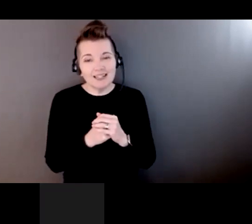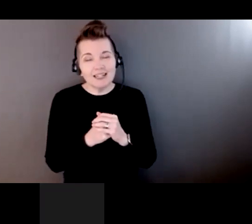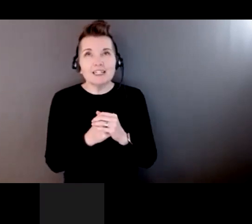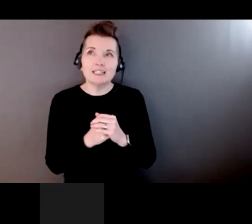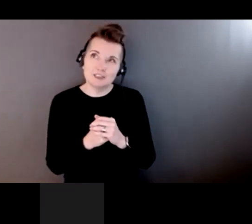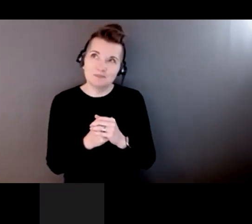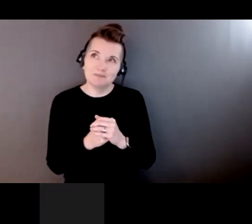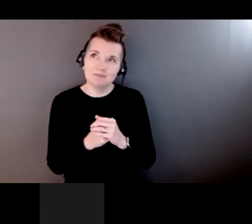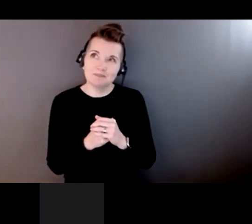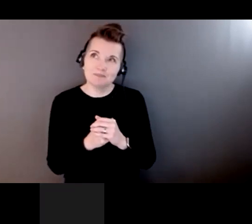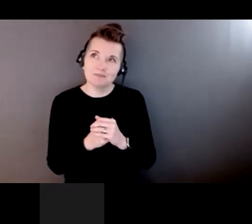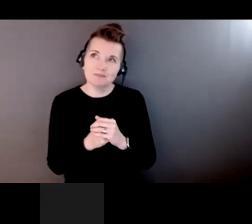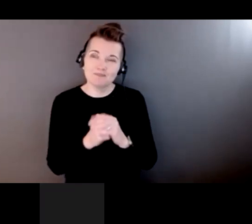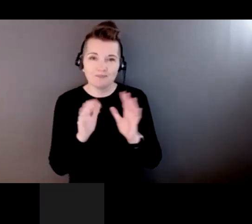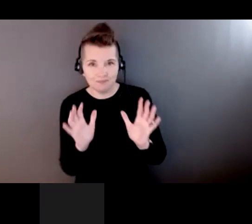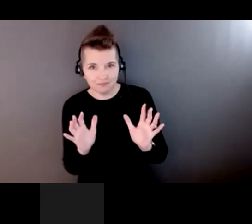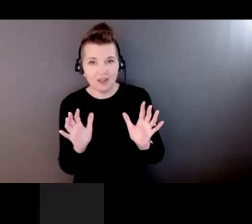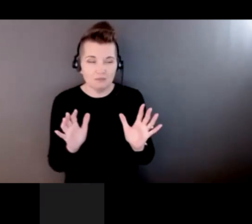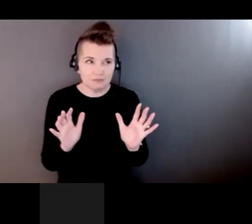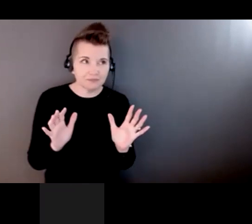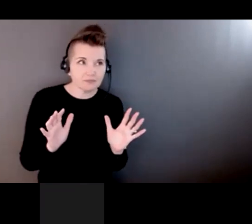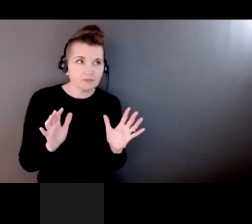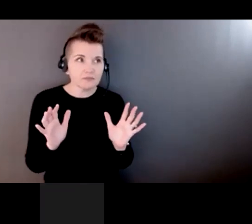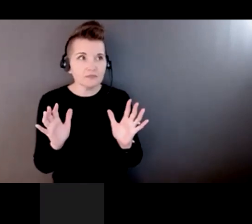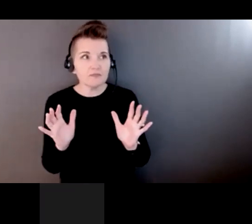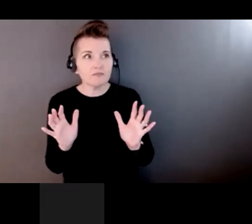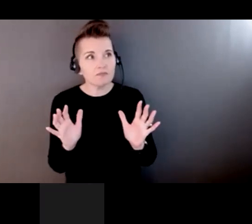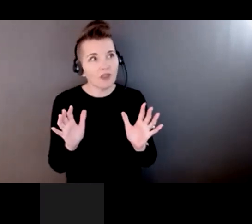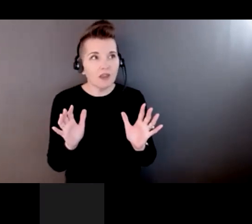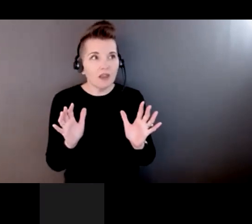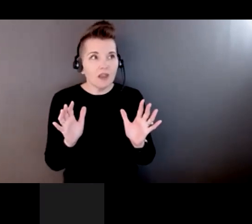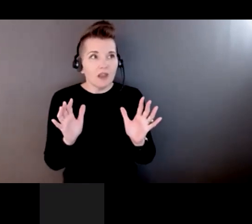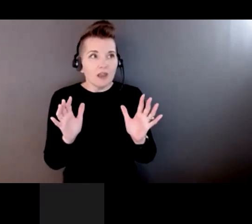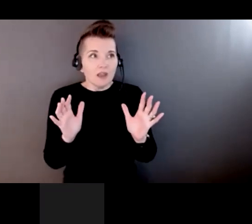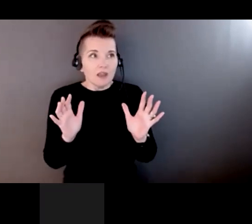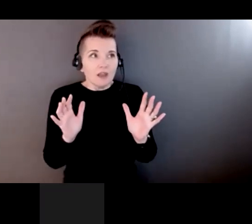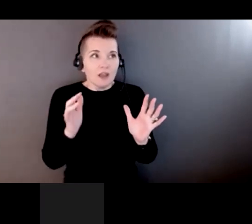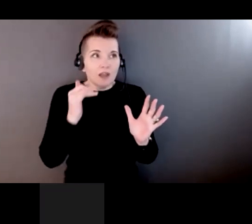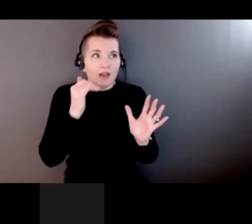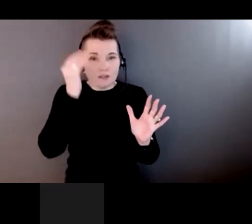there's a practical and a legal implication about that. The practical is just the human thing.